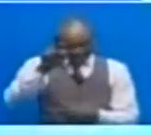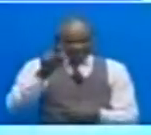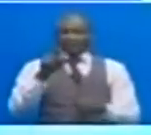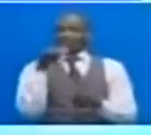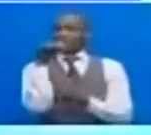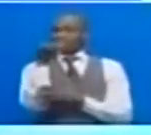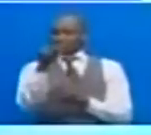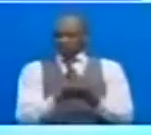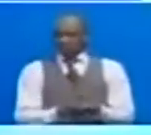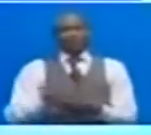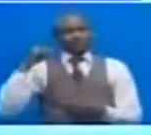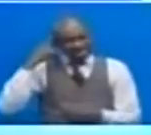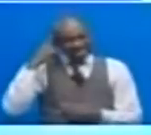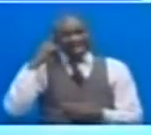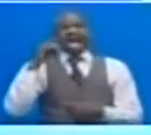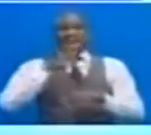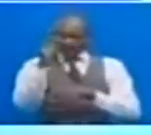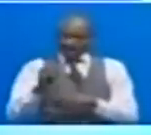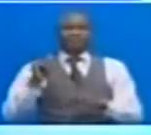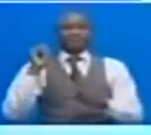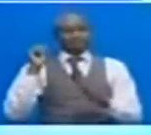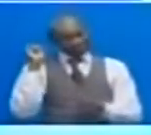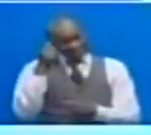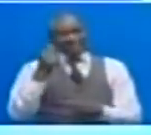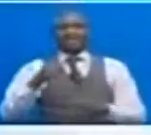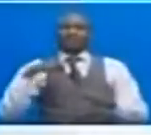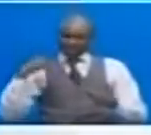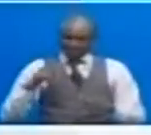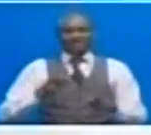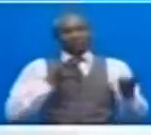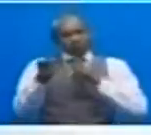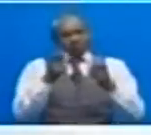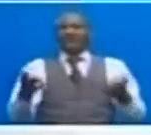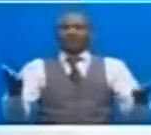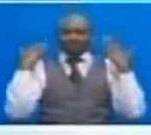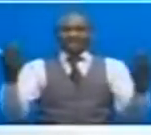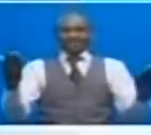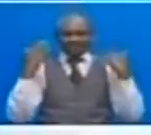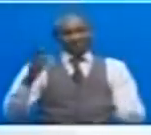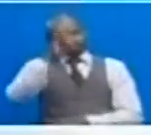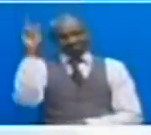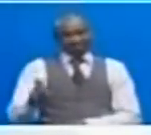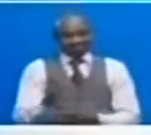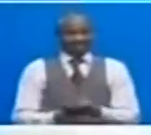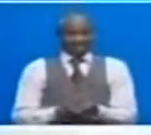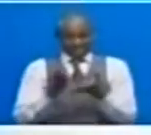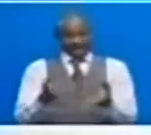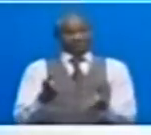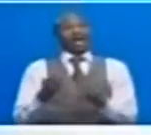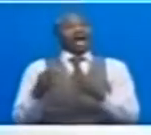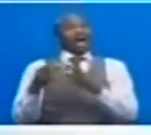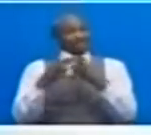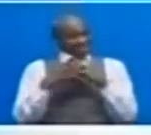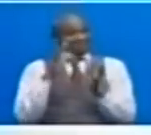KTN Prime, should African presidents be allowed to rule for life? Quite a number of leaders have spoken about this. Remember, U.S. President